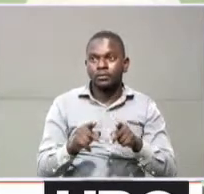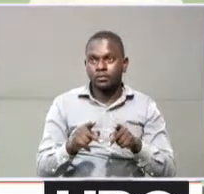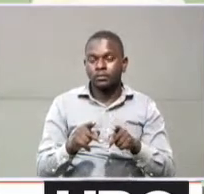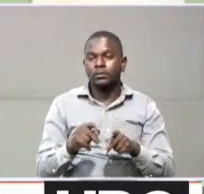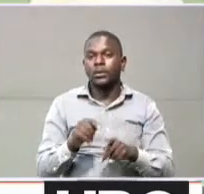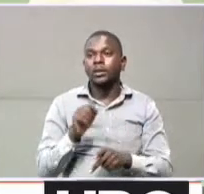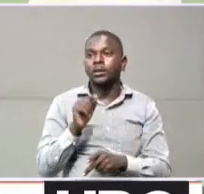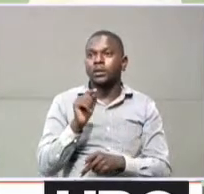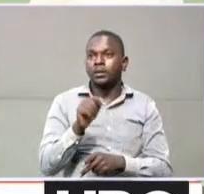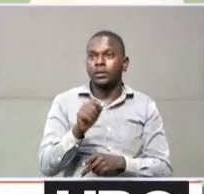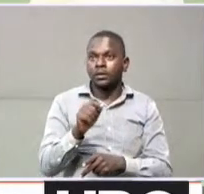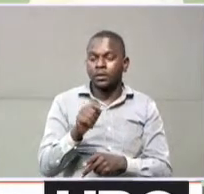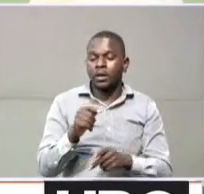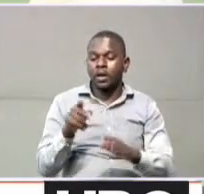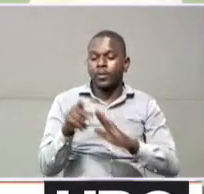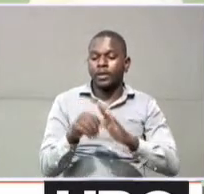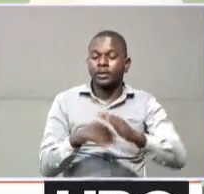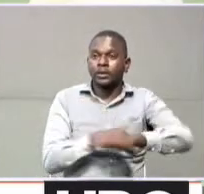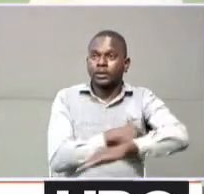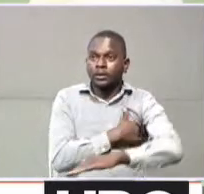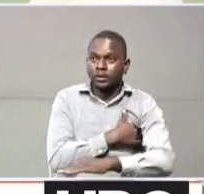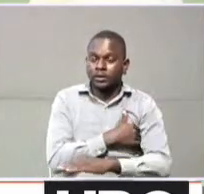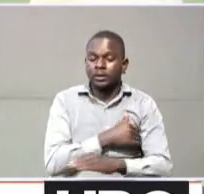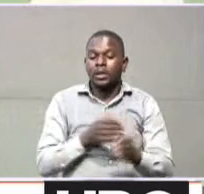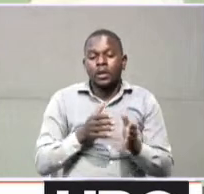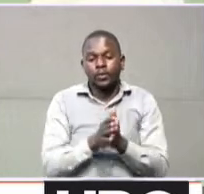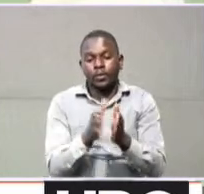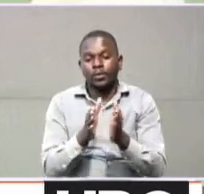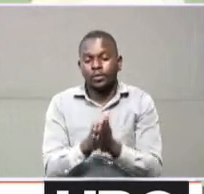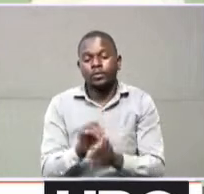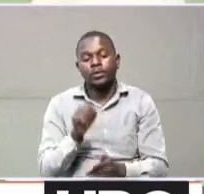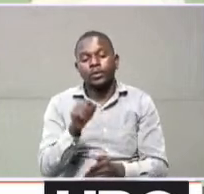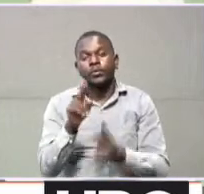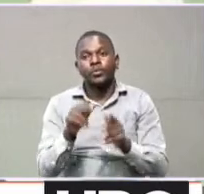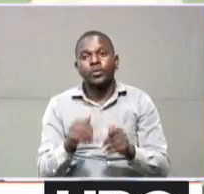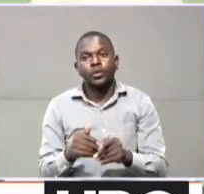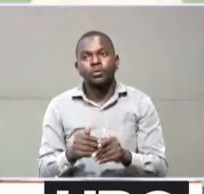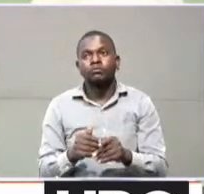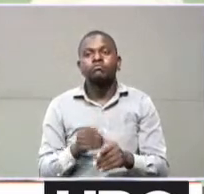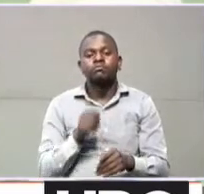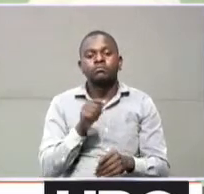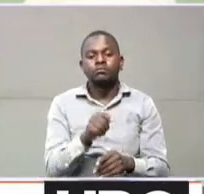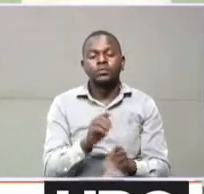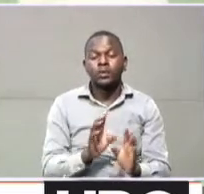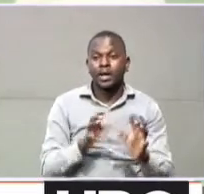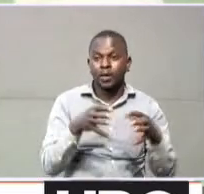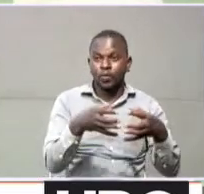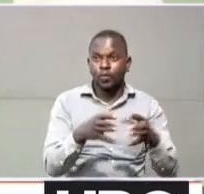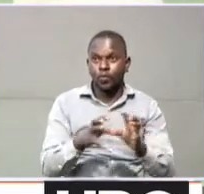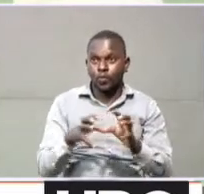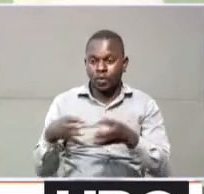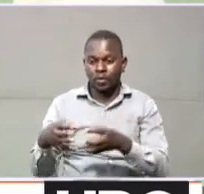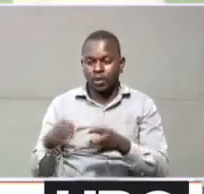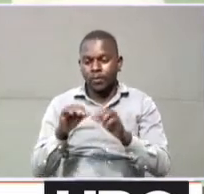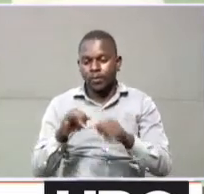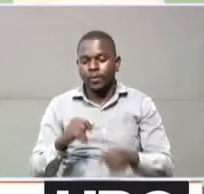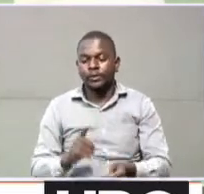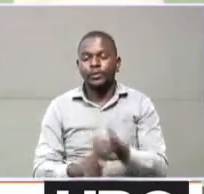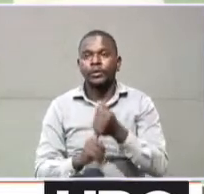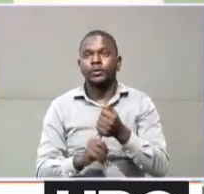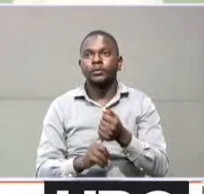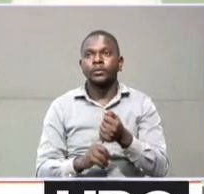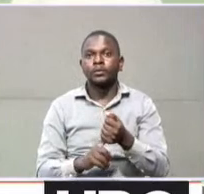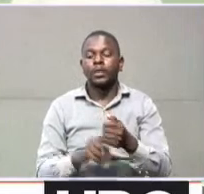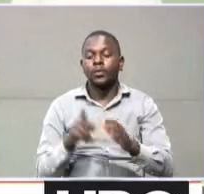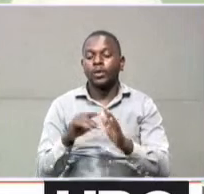poor the parachutes are telling them that you people do not belong in the category that has to benefit